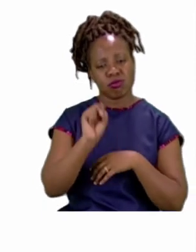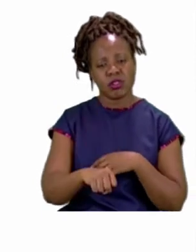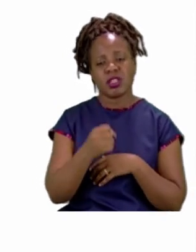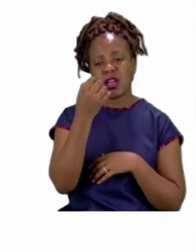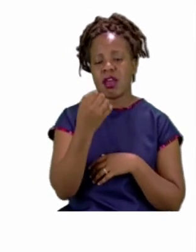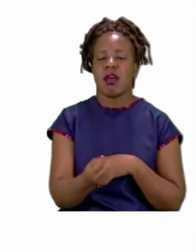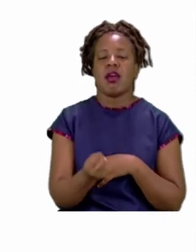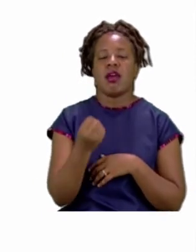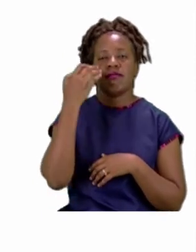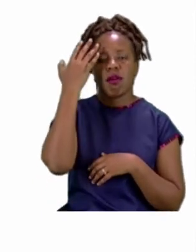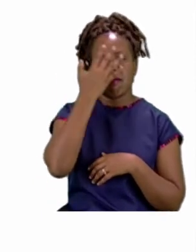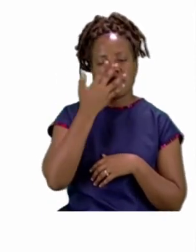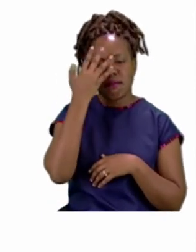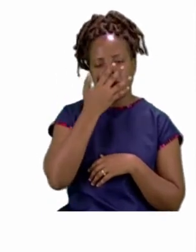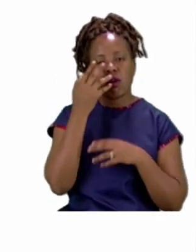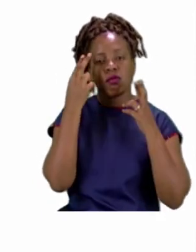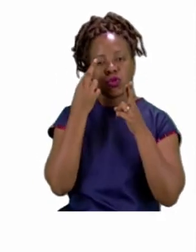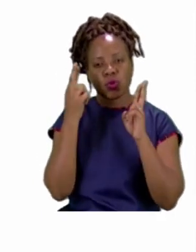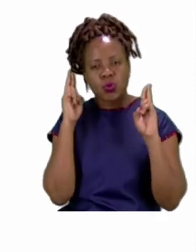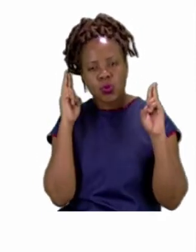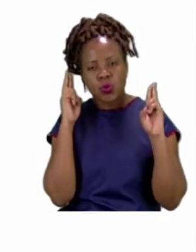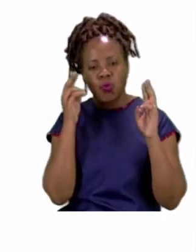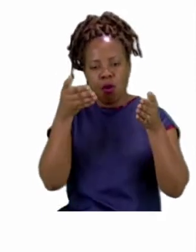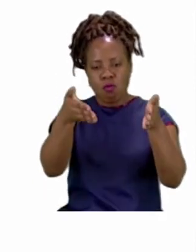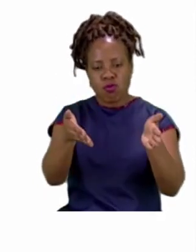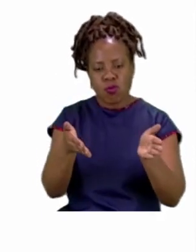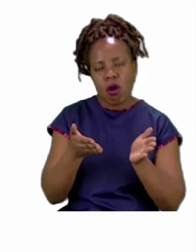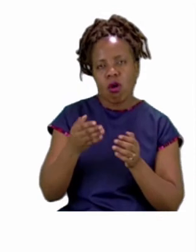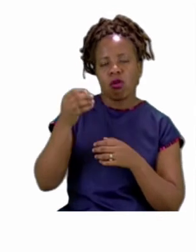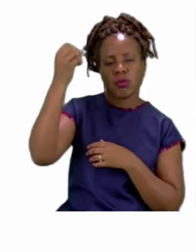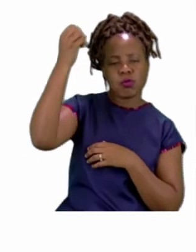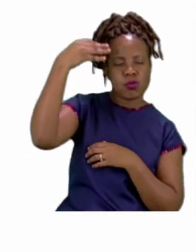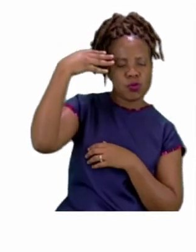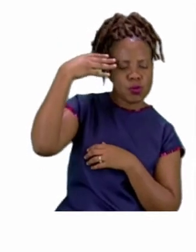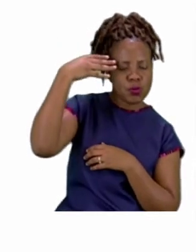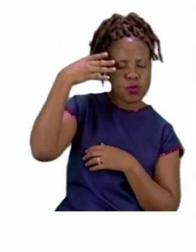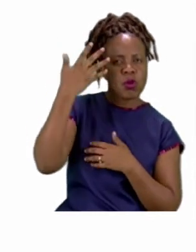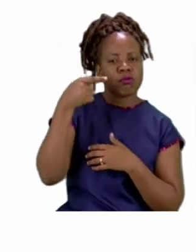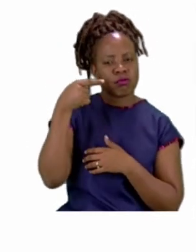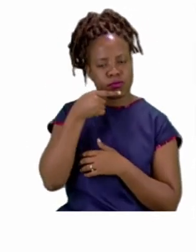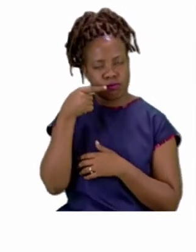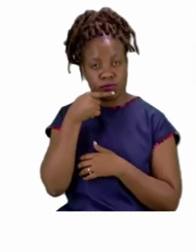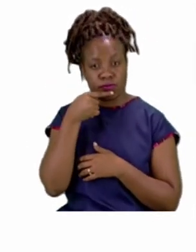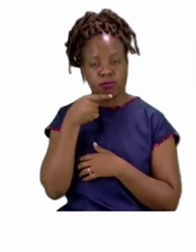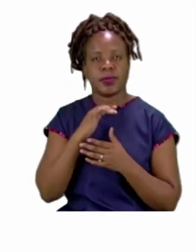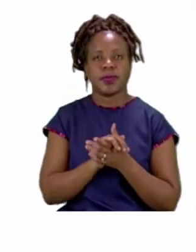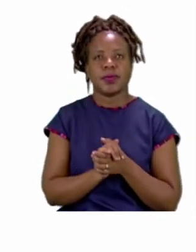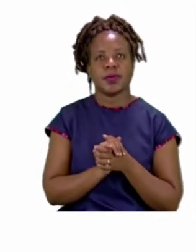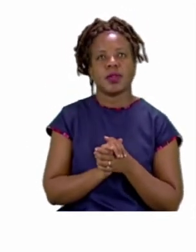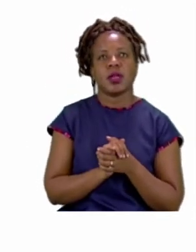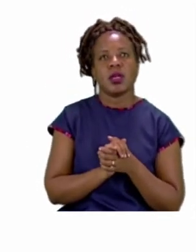take our showers or our baths and brush our teeth. Then, we have what we